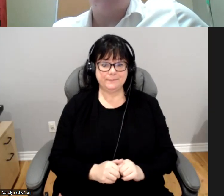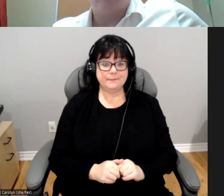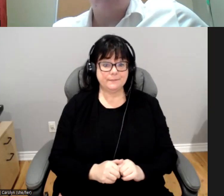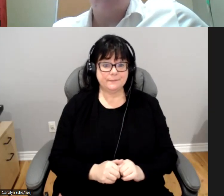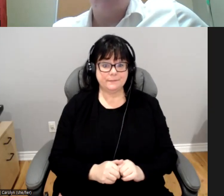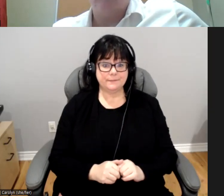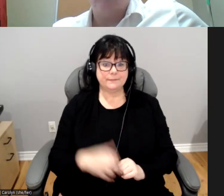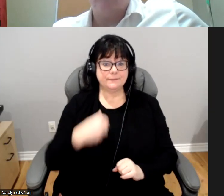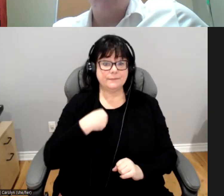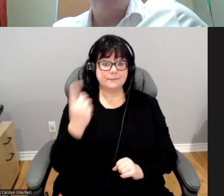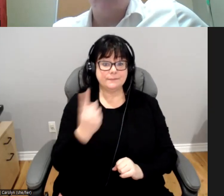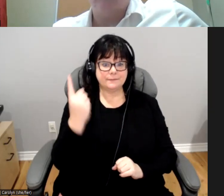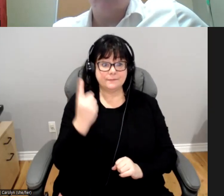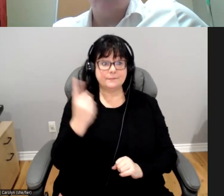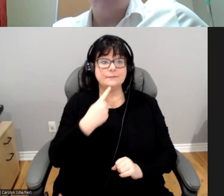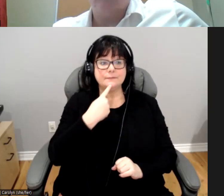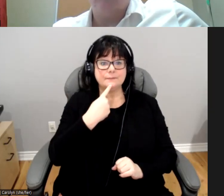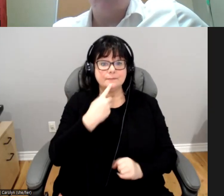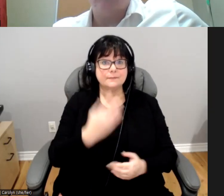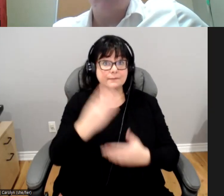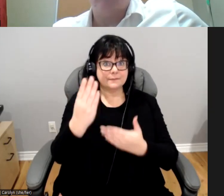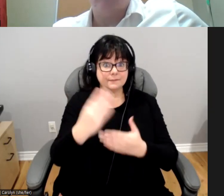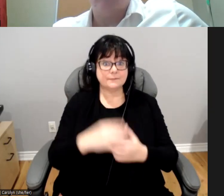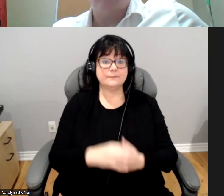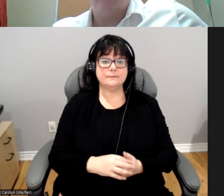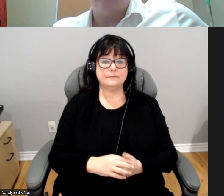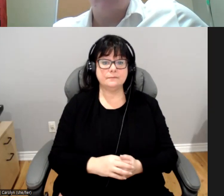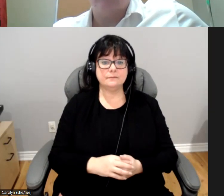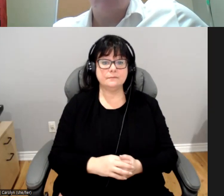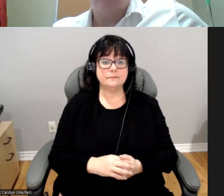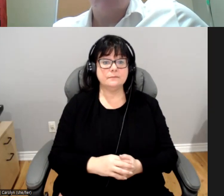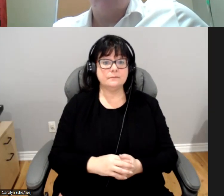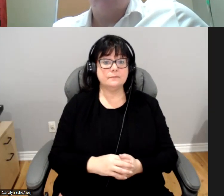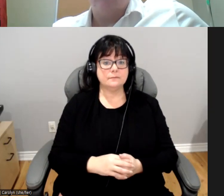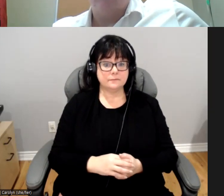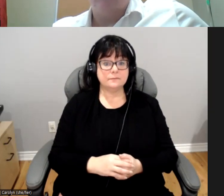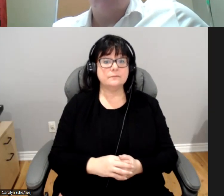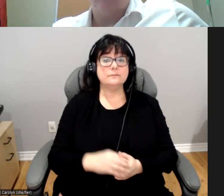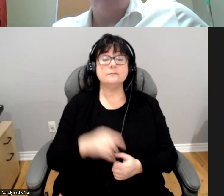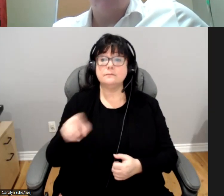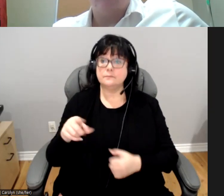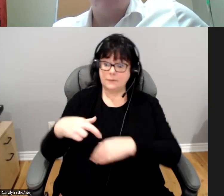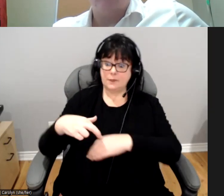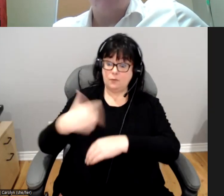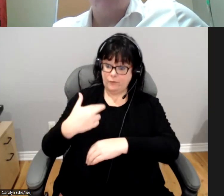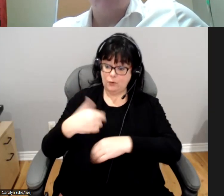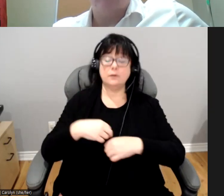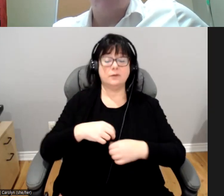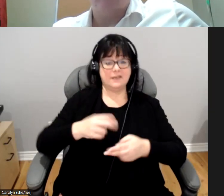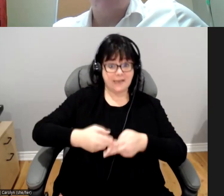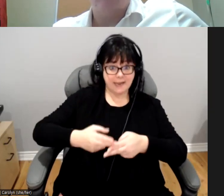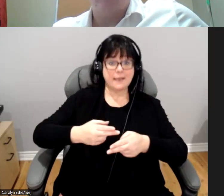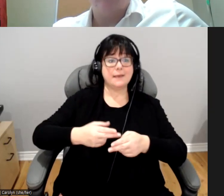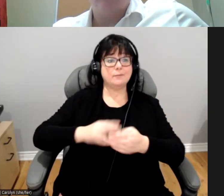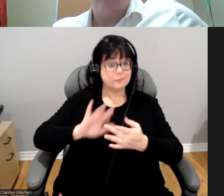just so our referrals are them just sending me contact information and I sell it to the learner, and try to